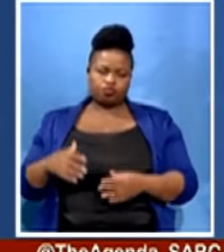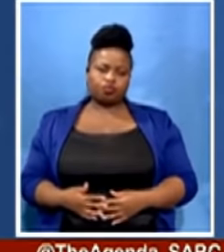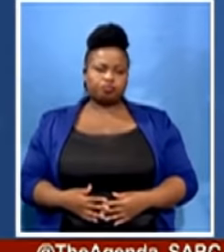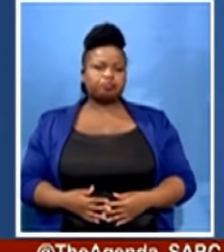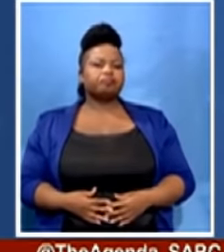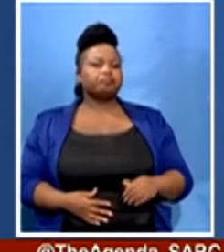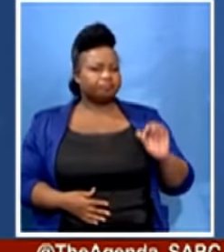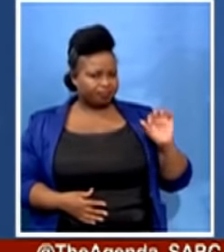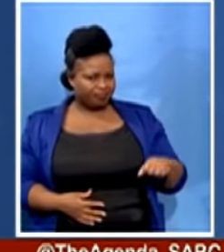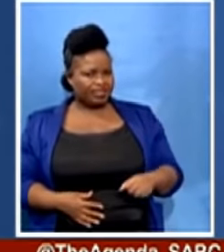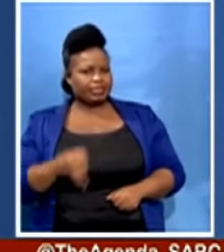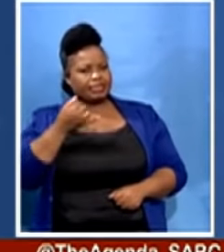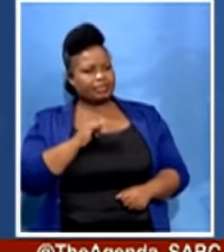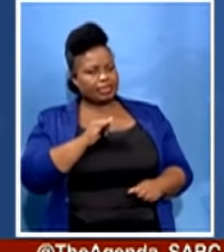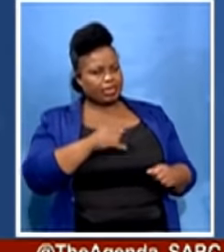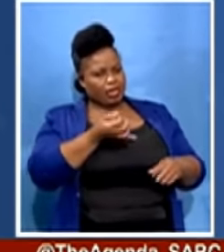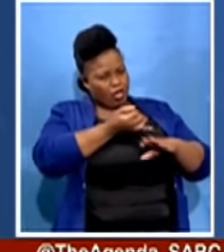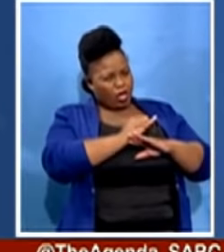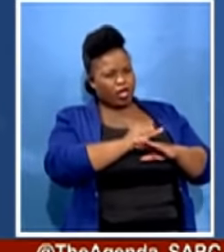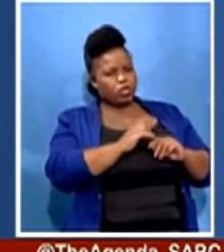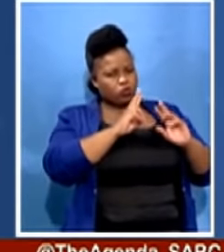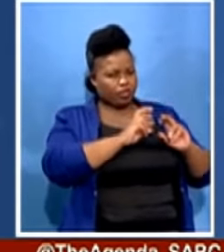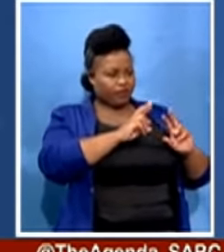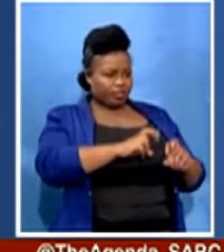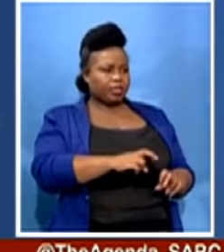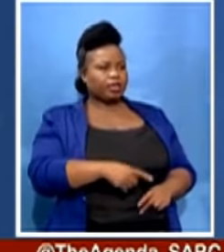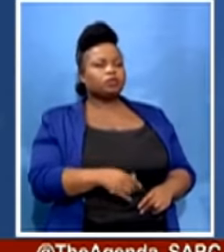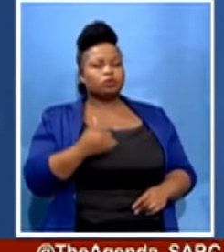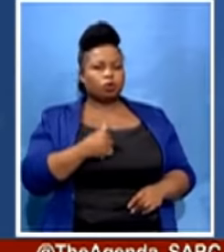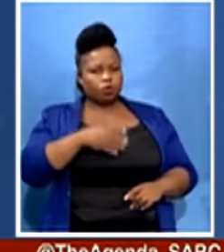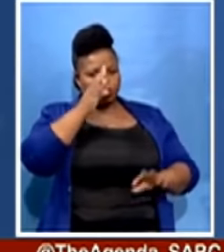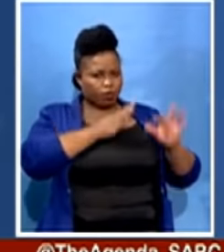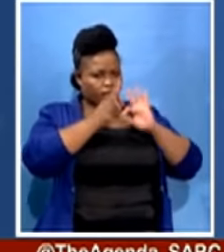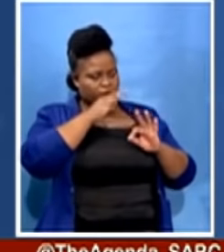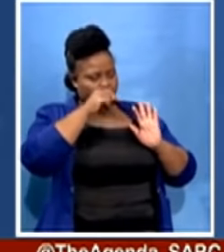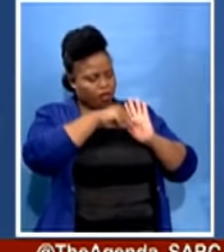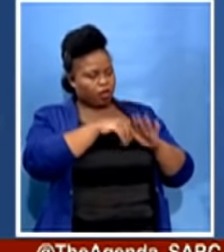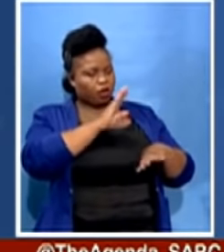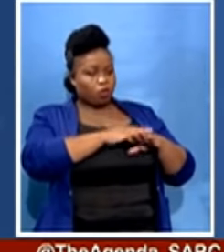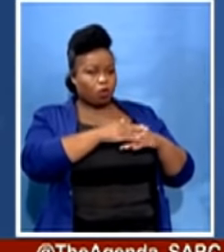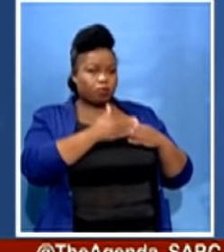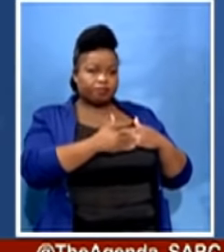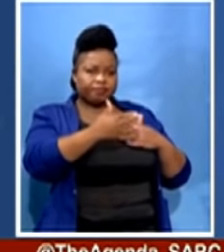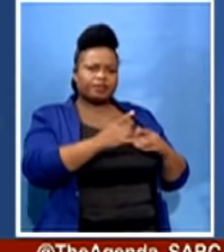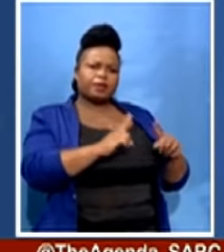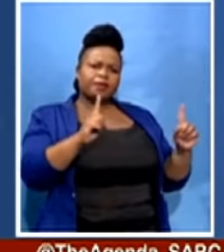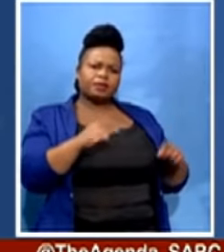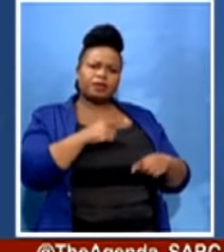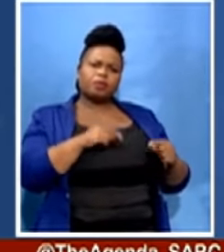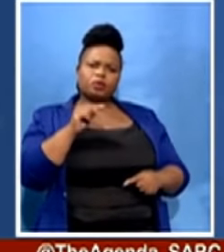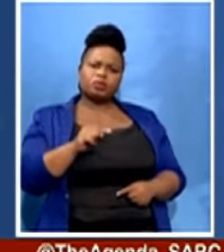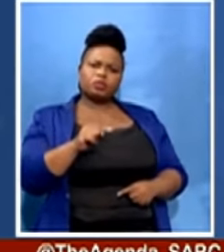the investigation, so we will learn more as time goes on. But just with regards to my layman understanding about security